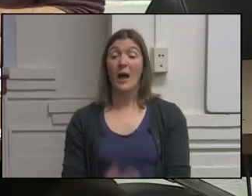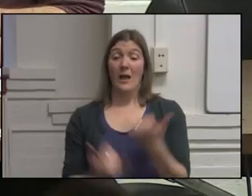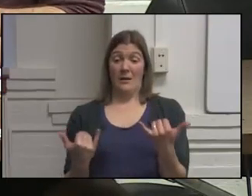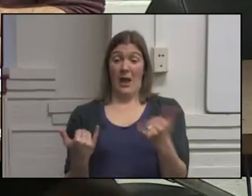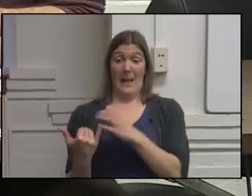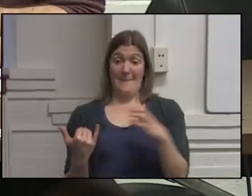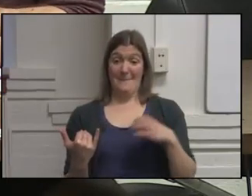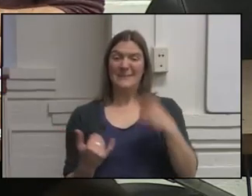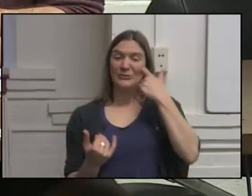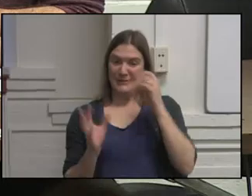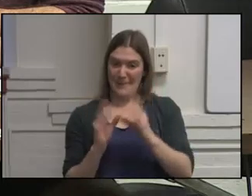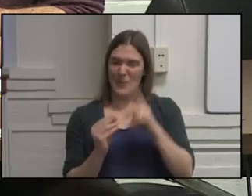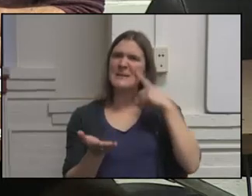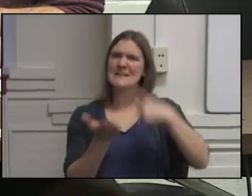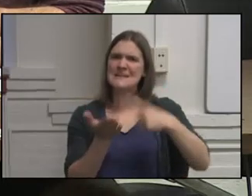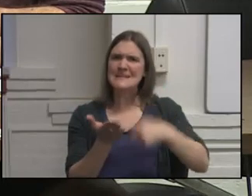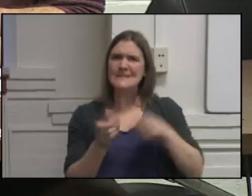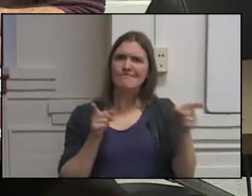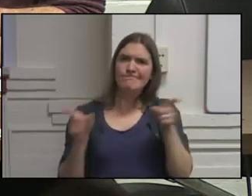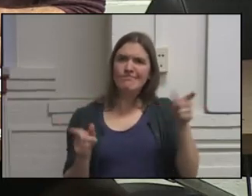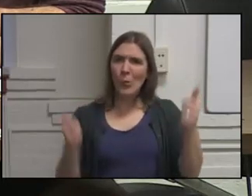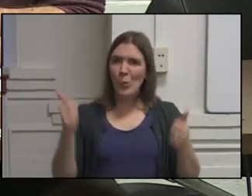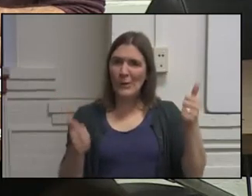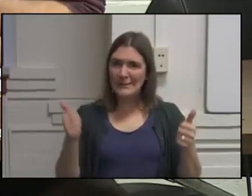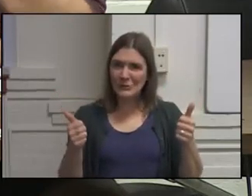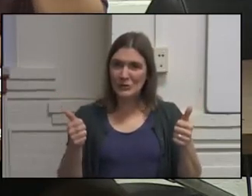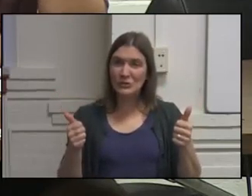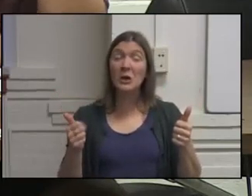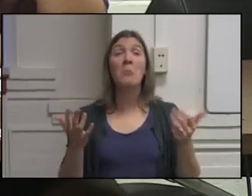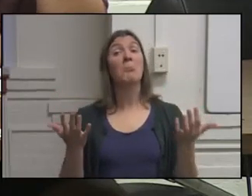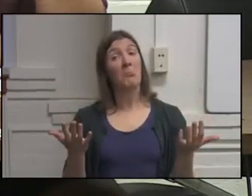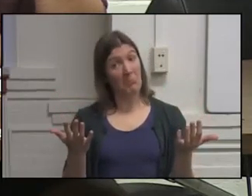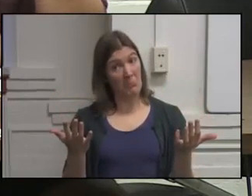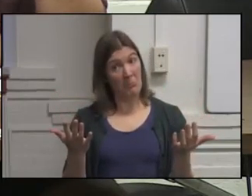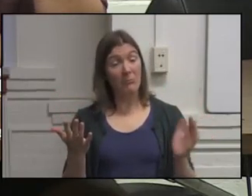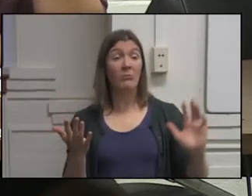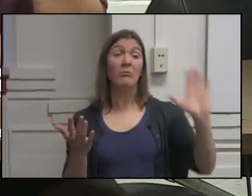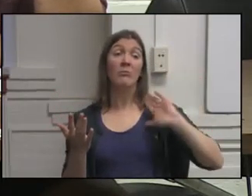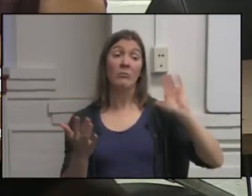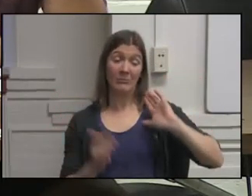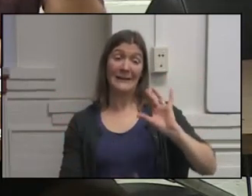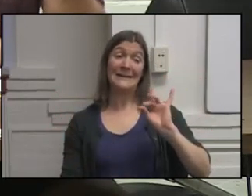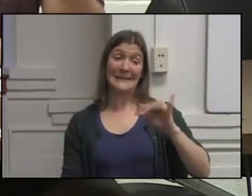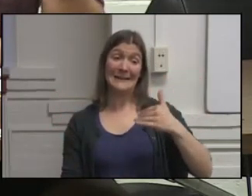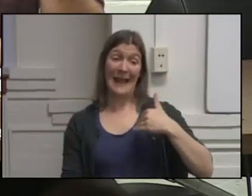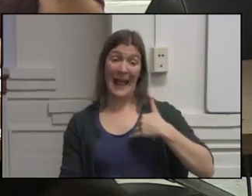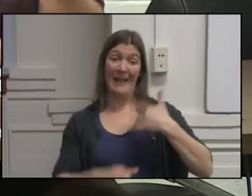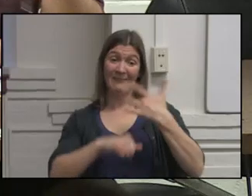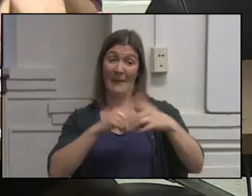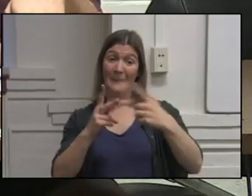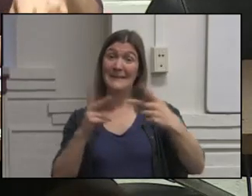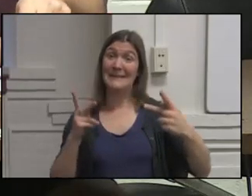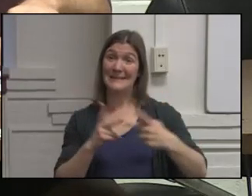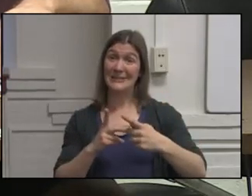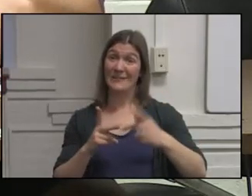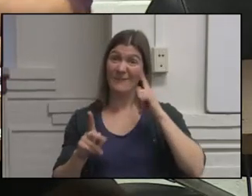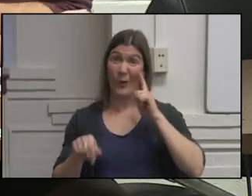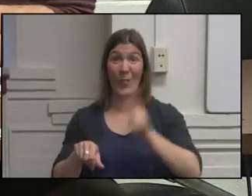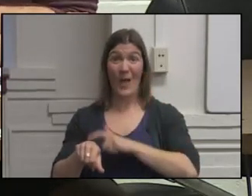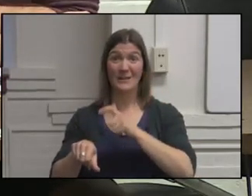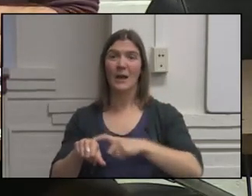at our recent meeting discussed this. There has been a position vacant for a while for